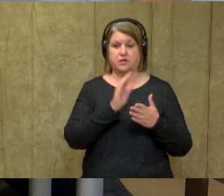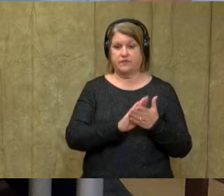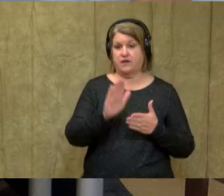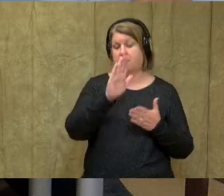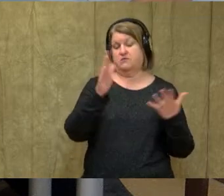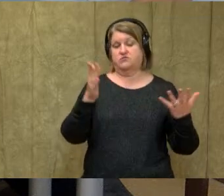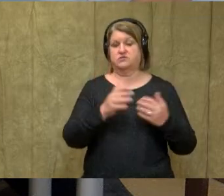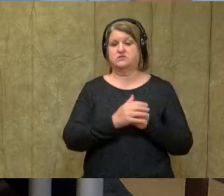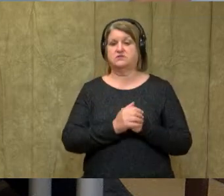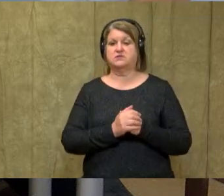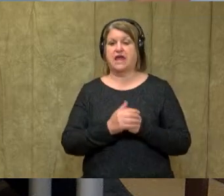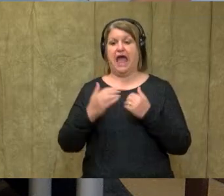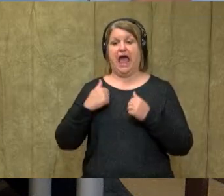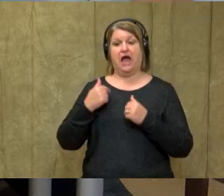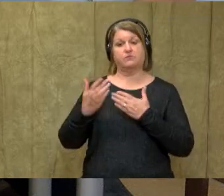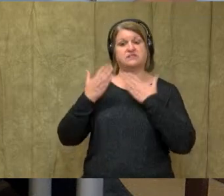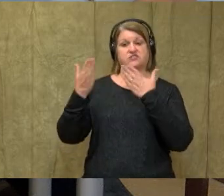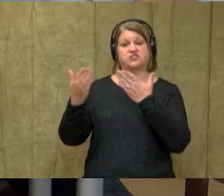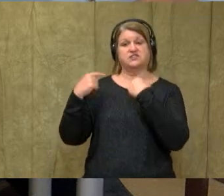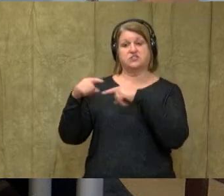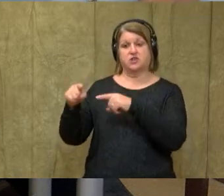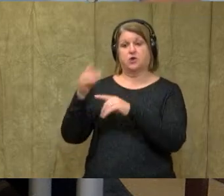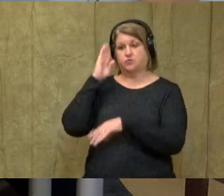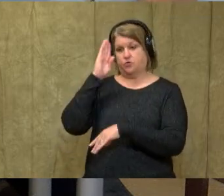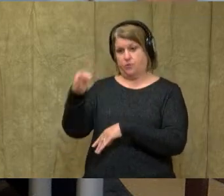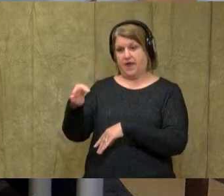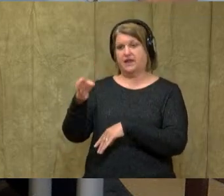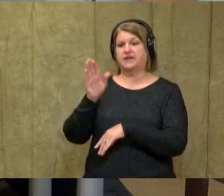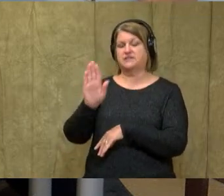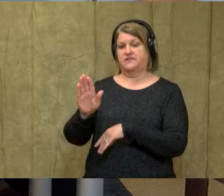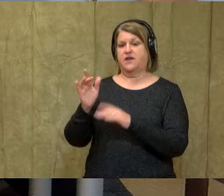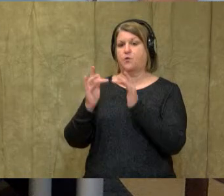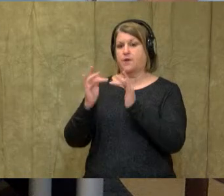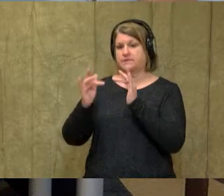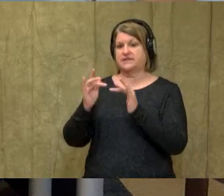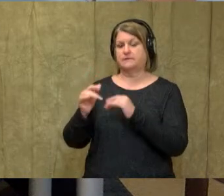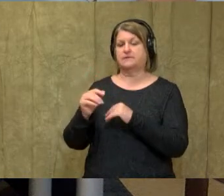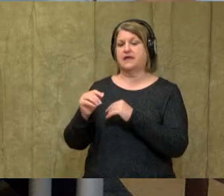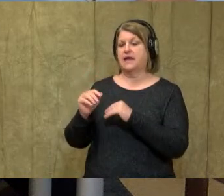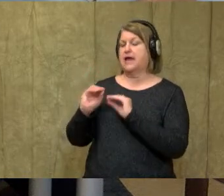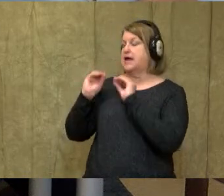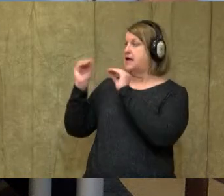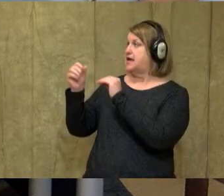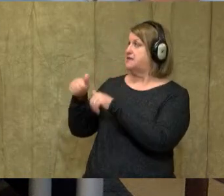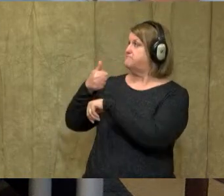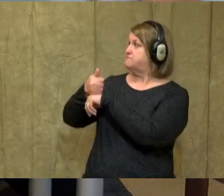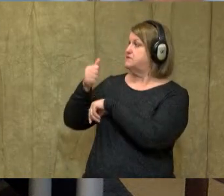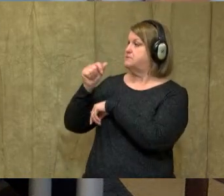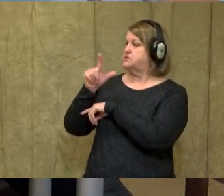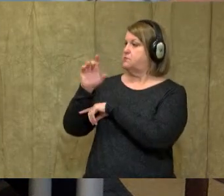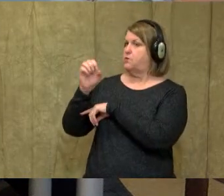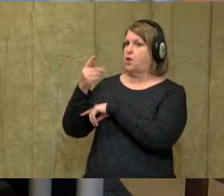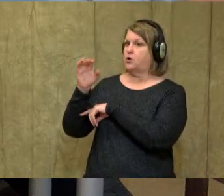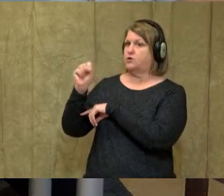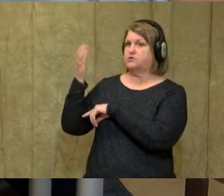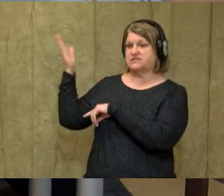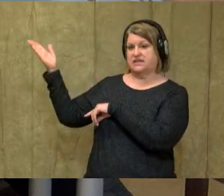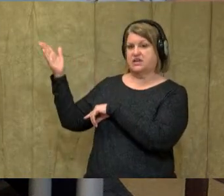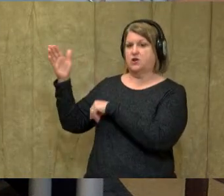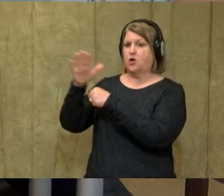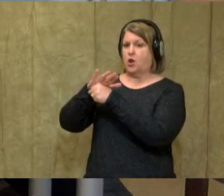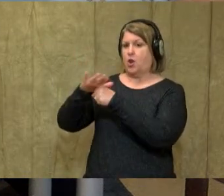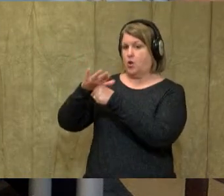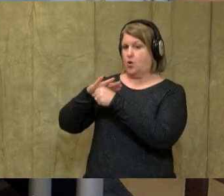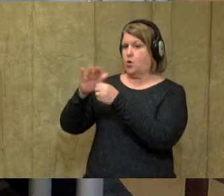suggest then going directly to their websites. Mm-hmm. So I just put some logos here. We have included of our local